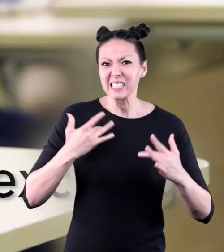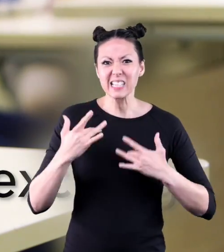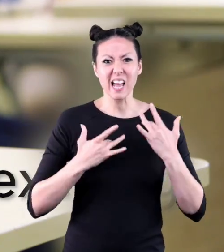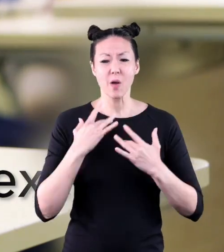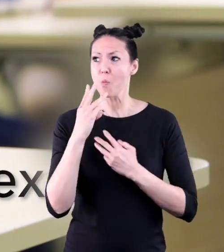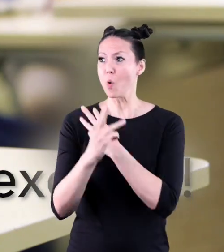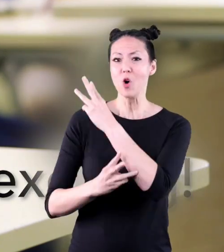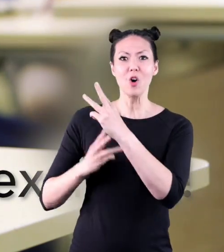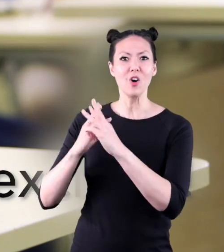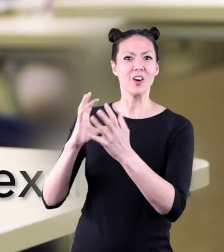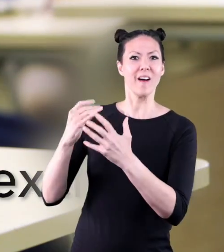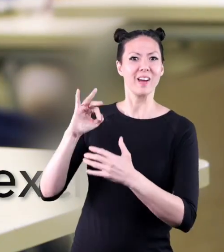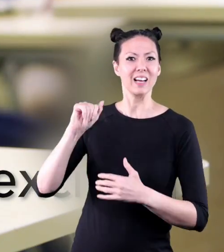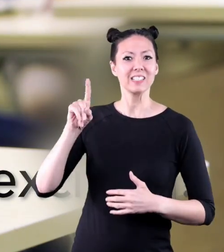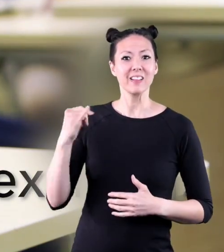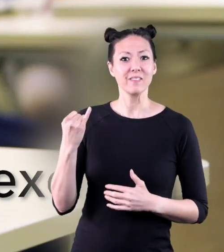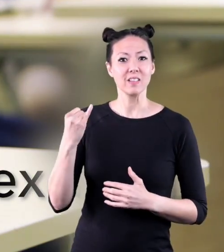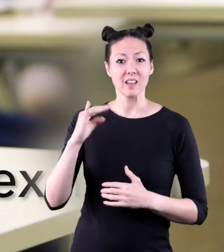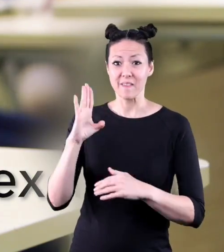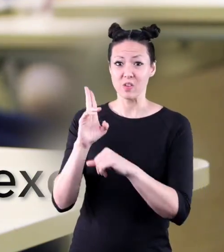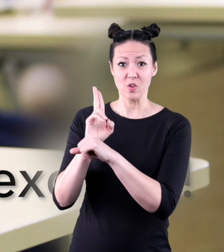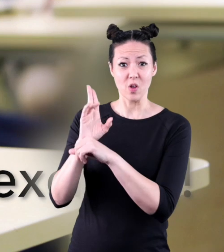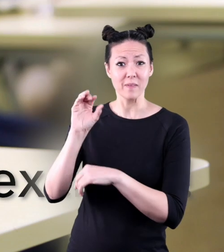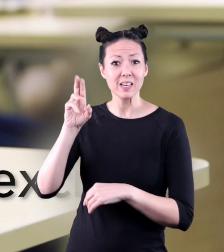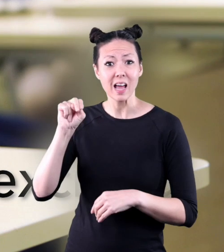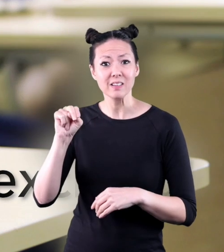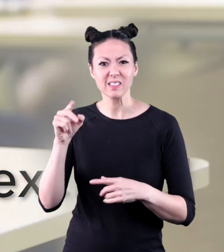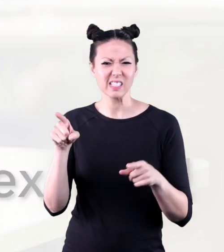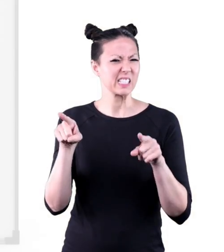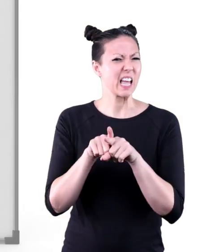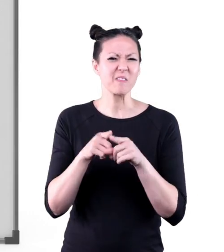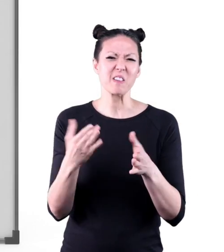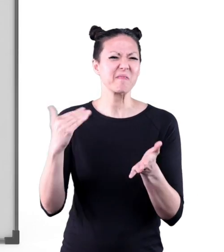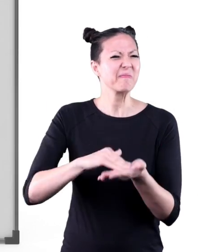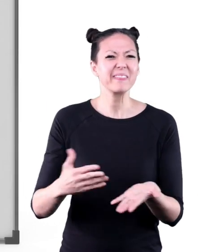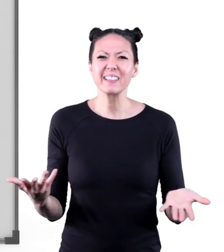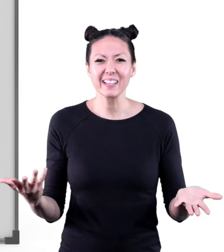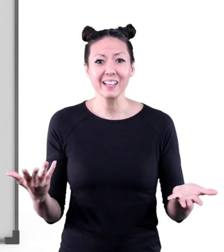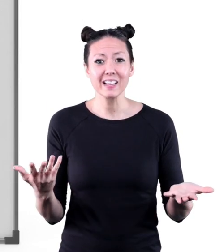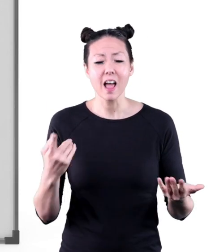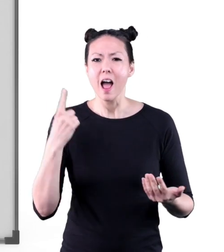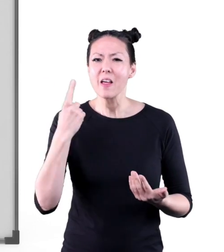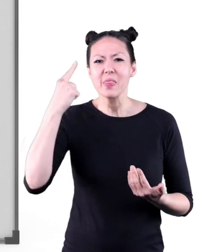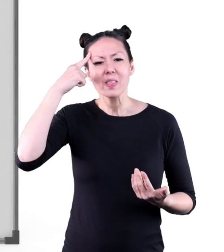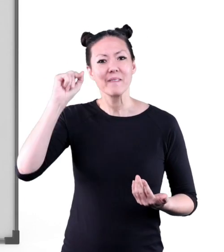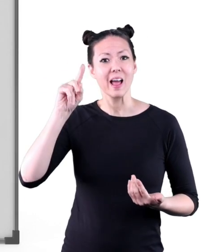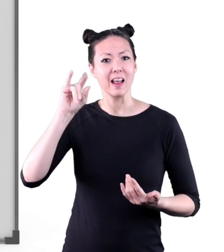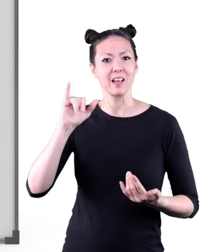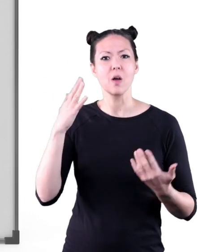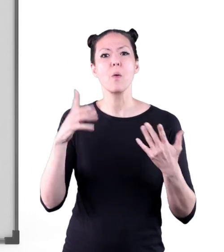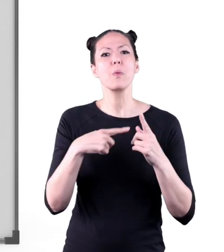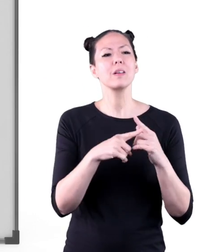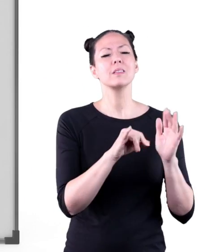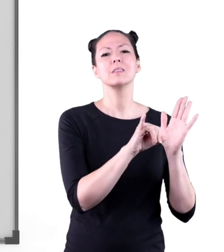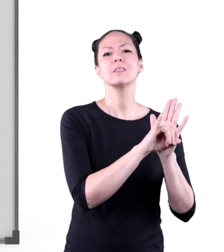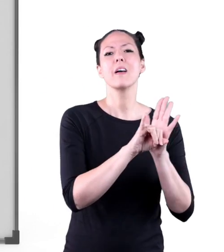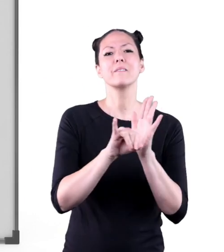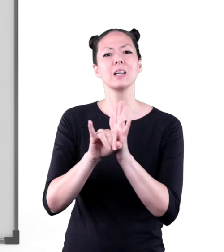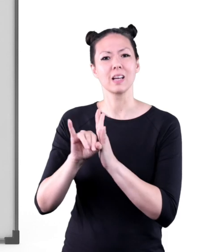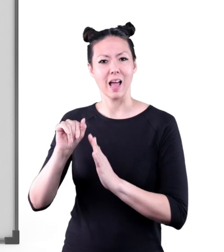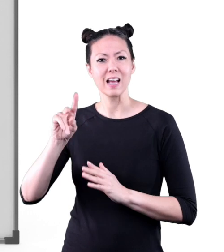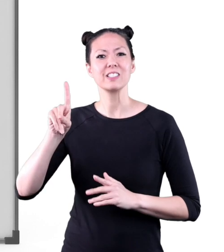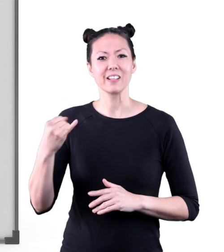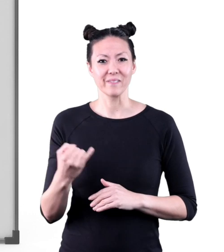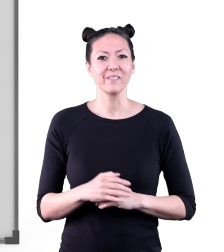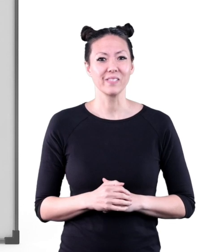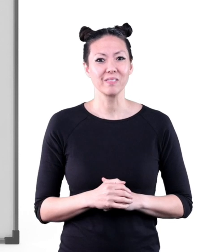exciting world of adjective, you'll never use nouns the same way again. And if you always think of Addie when